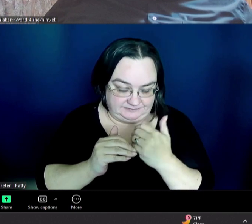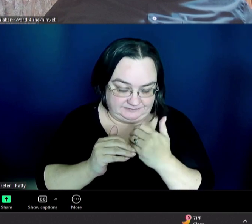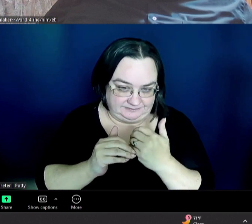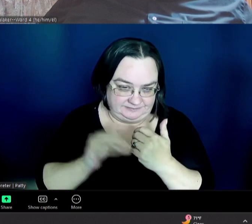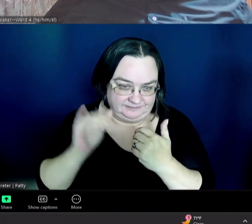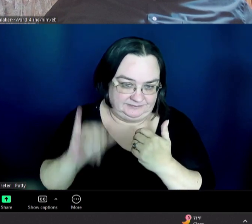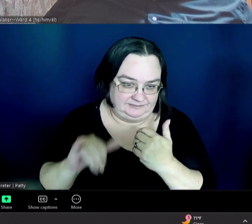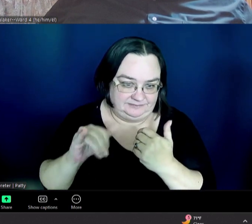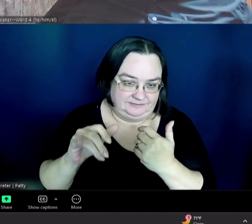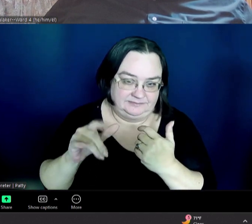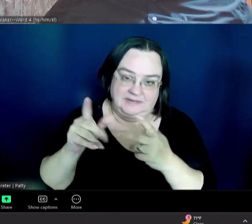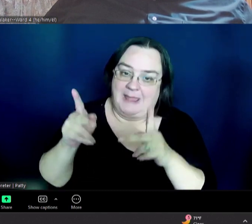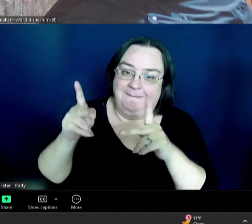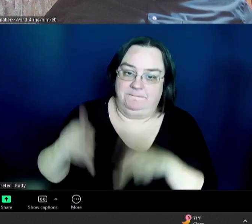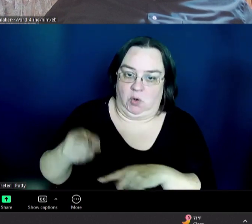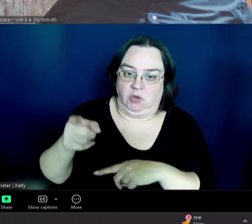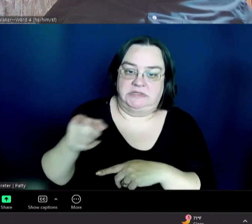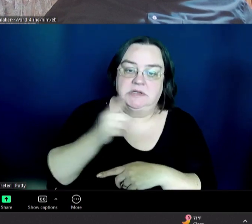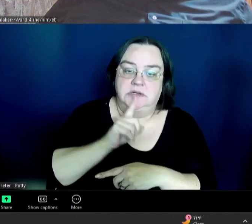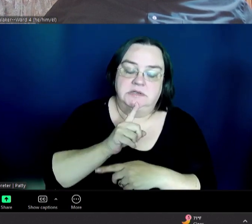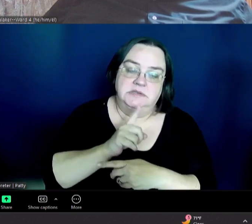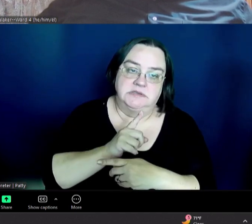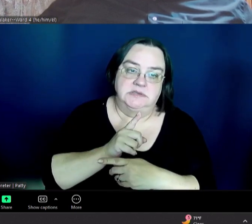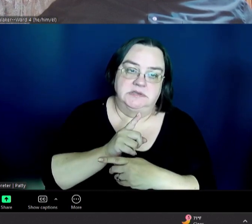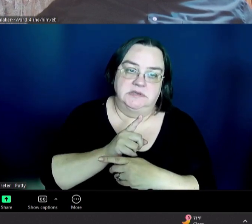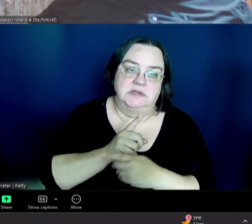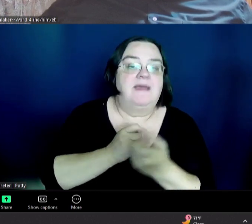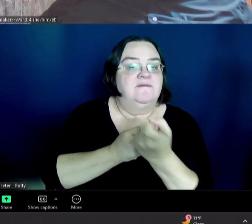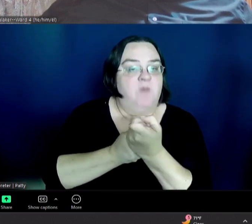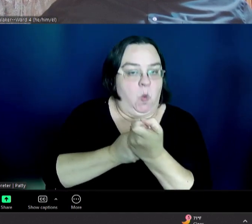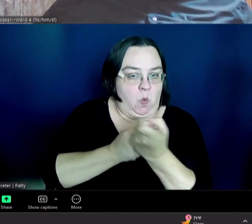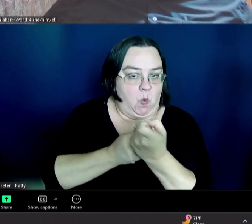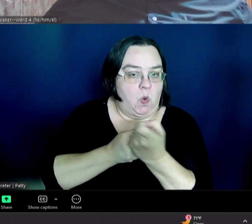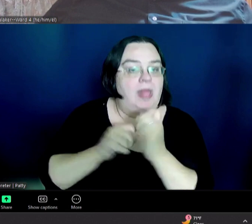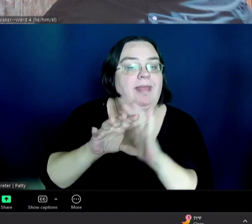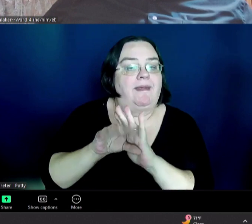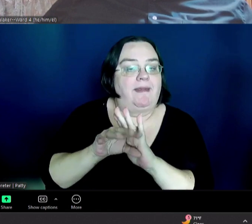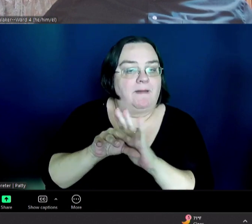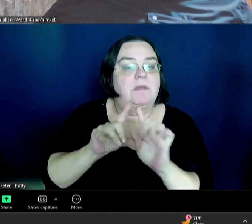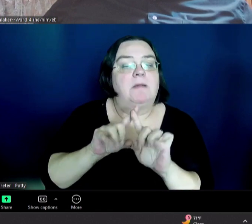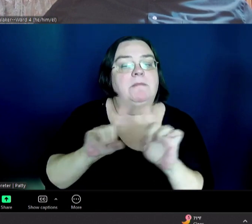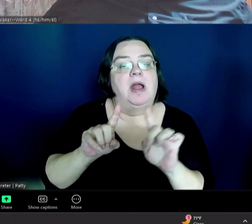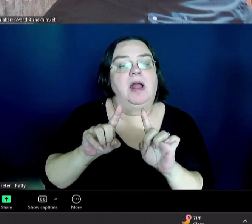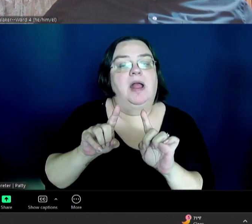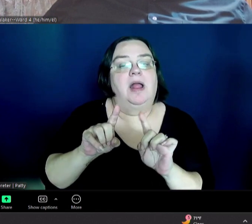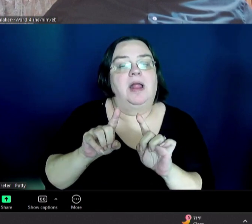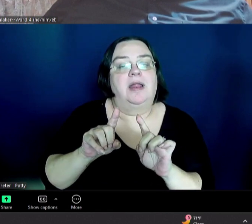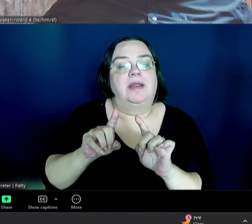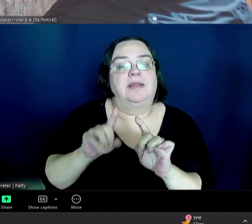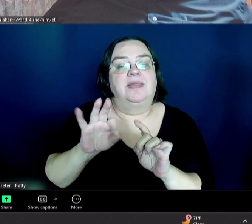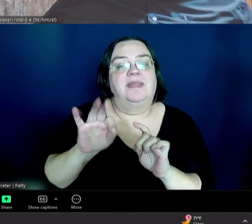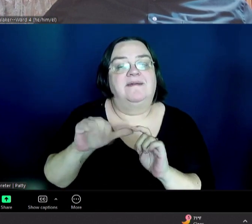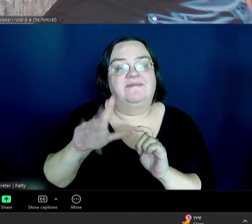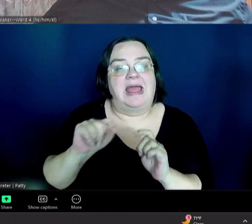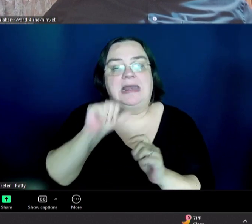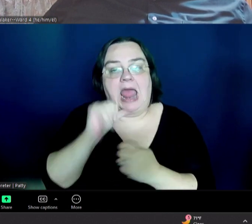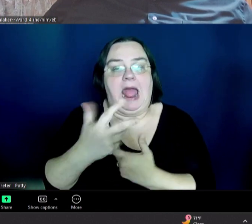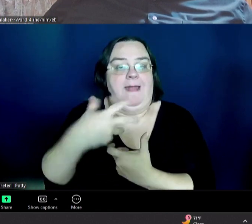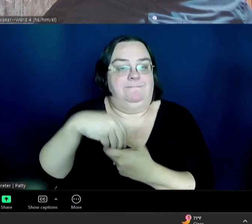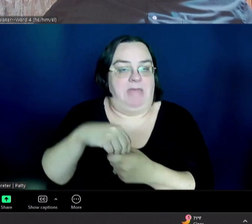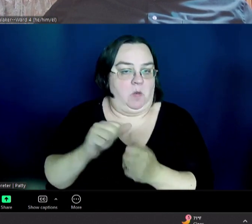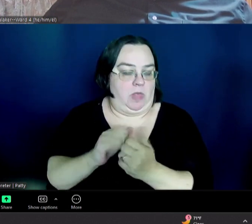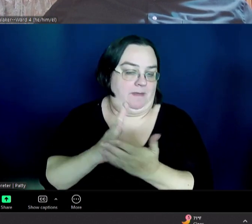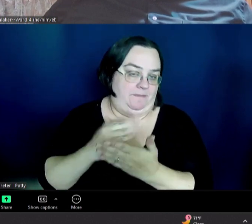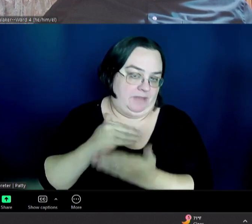person is for the cameras, but the fact of the matter, not making it part of the budget, as well as the first or